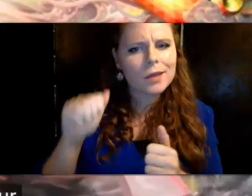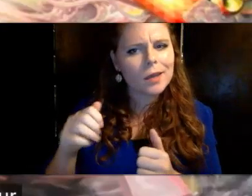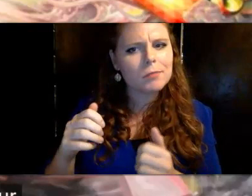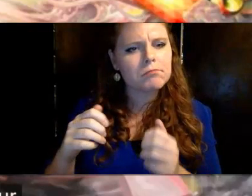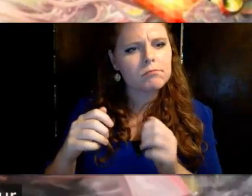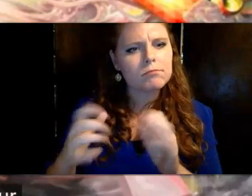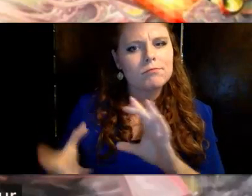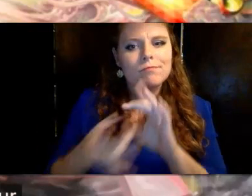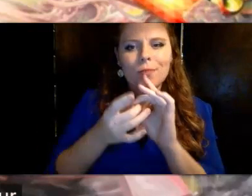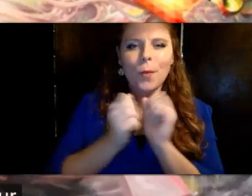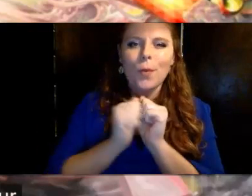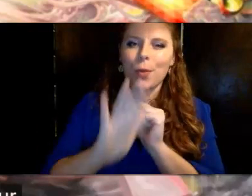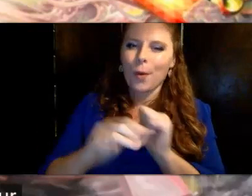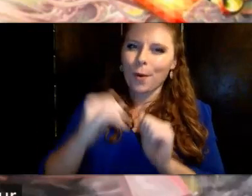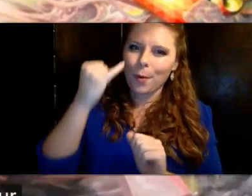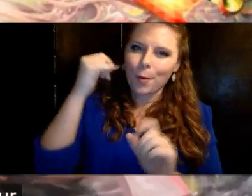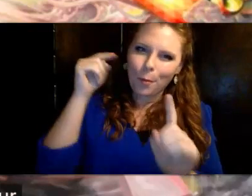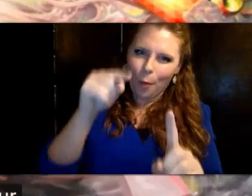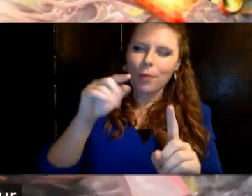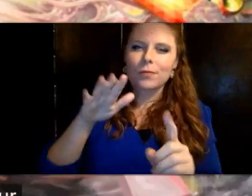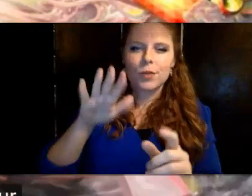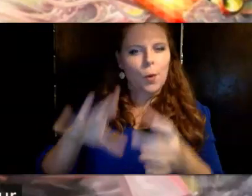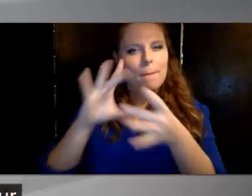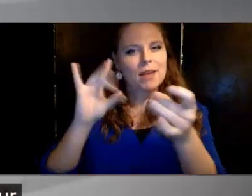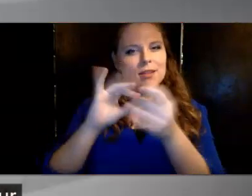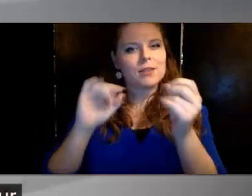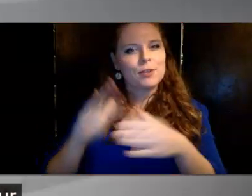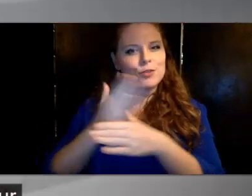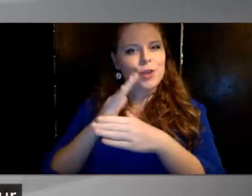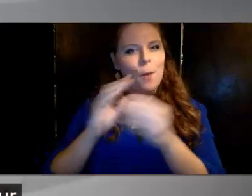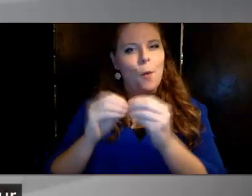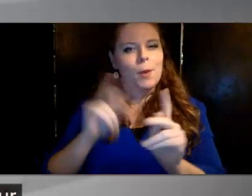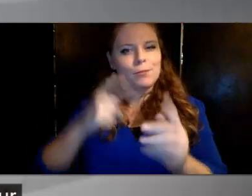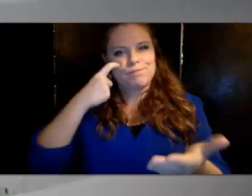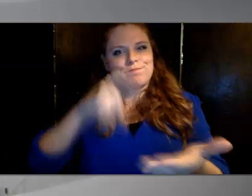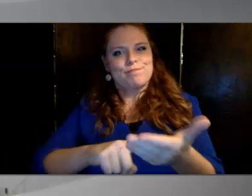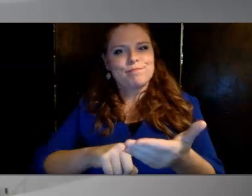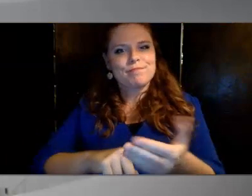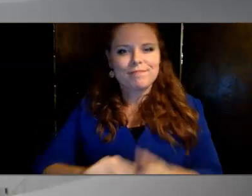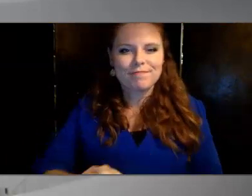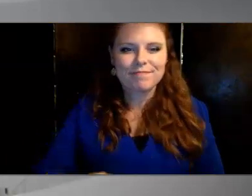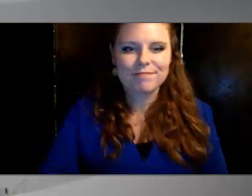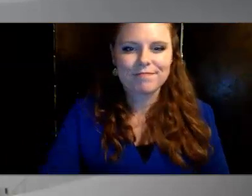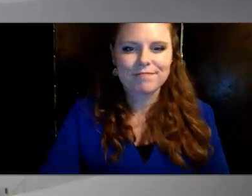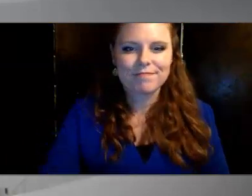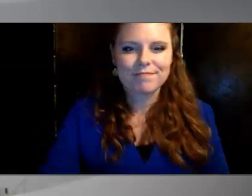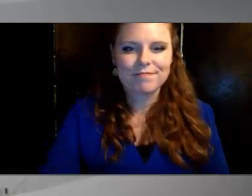ideas you're trying to communicate. That way your messages will surely travel far and wide.